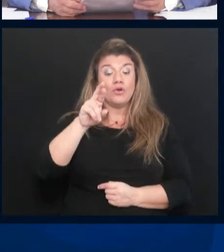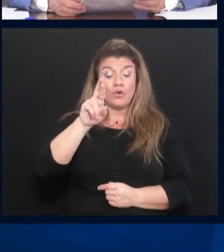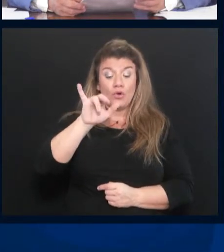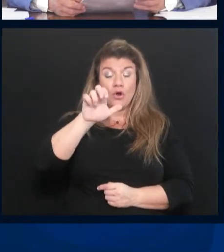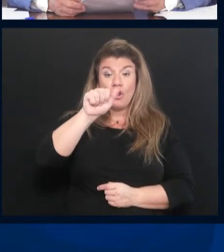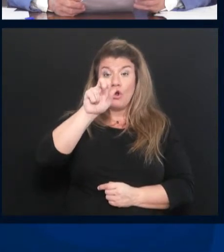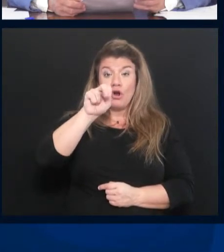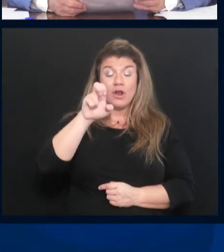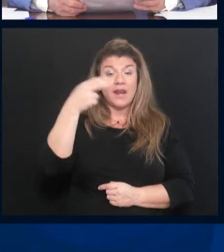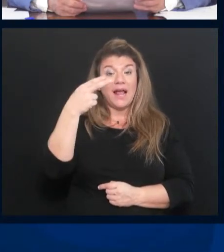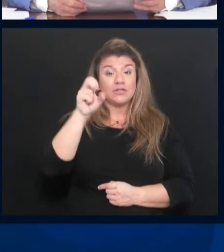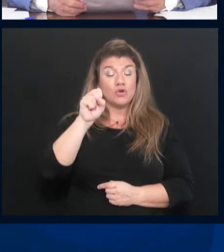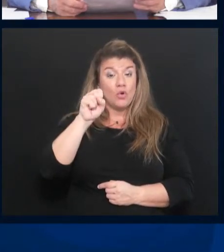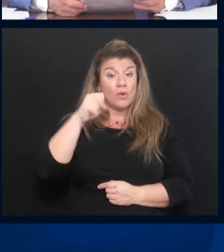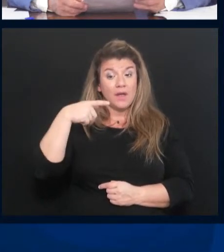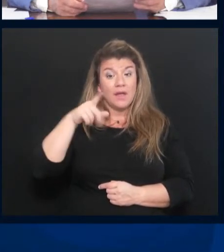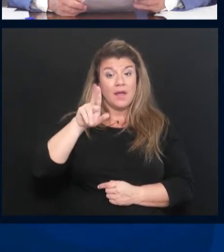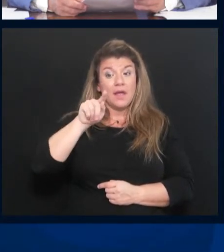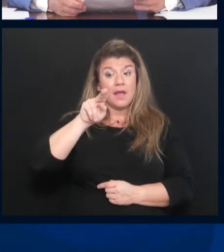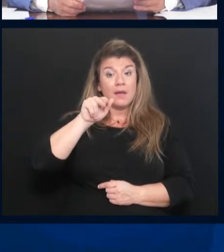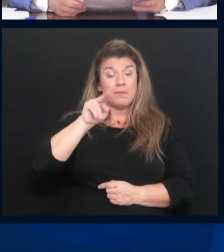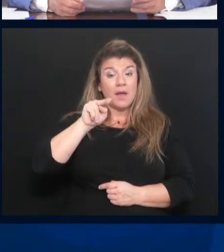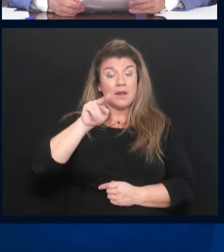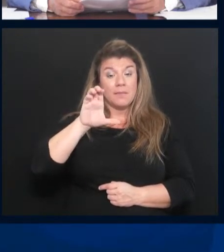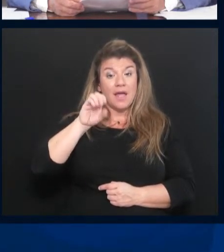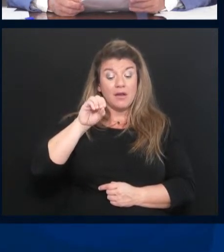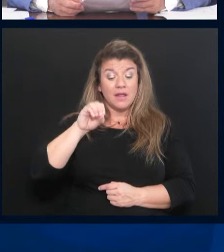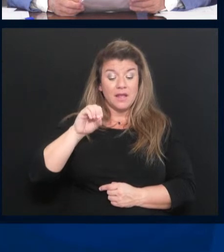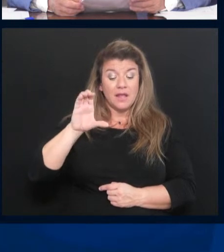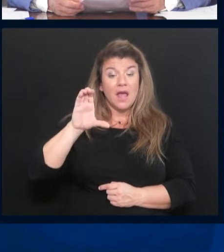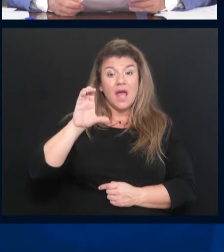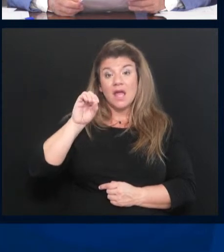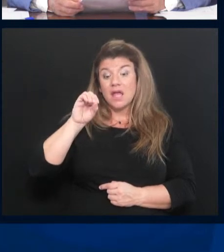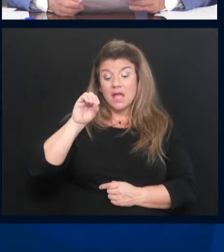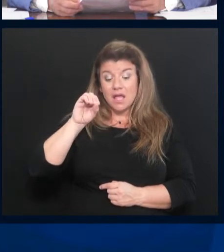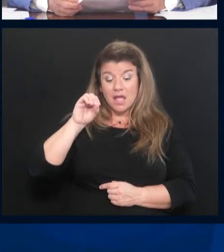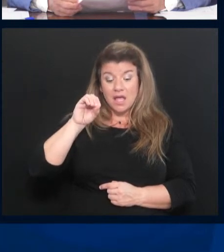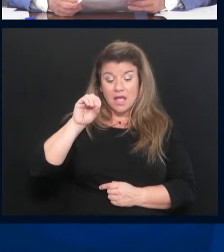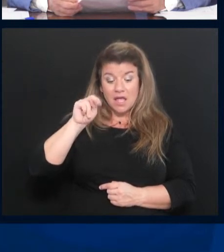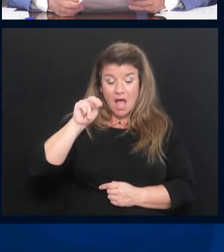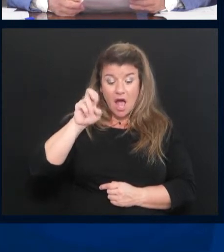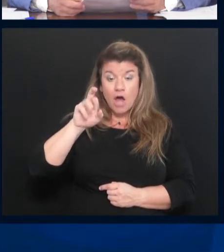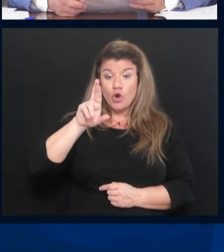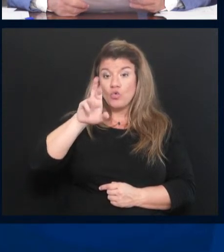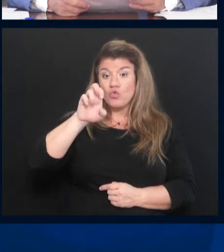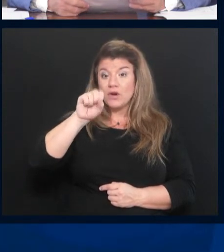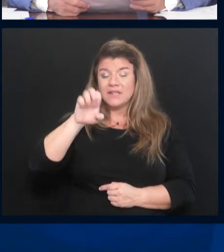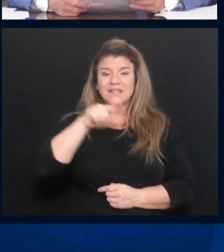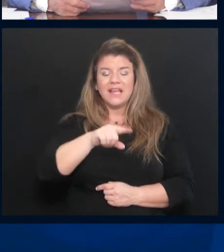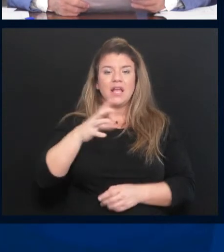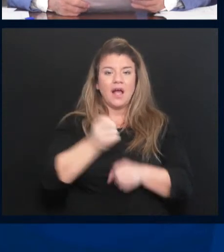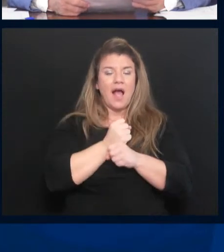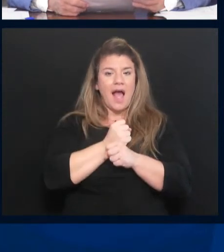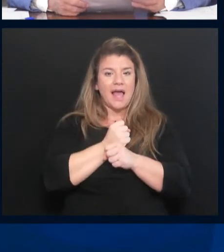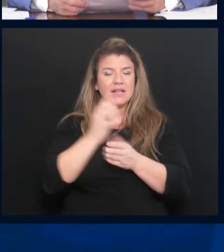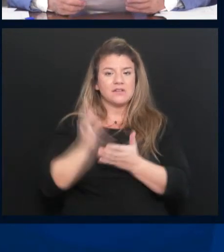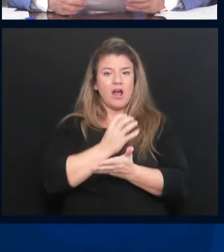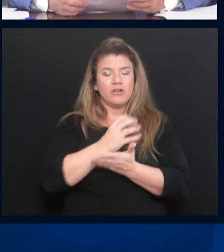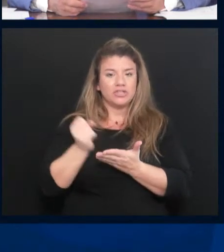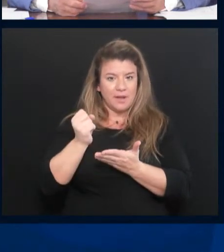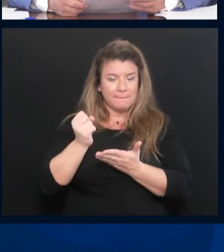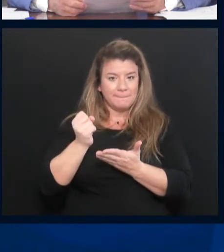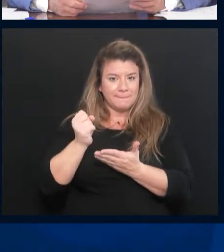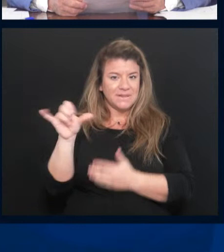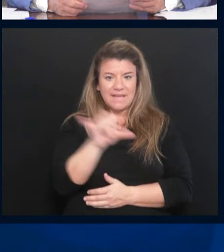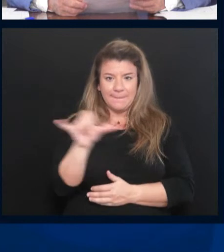in Putnam County, and Connor Reese, was a recipient of a $100,000 scholarship, as Ashley was